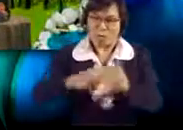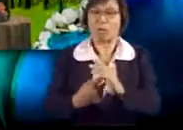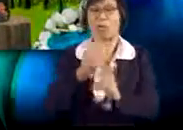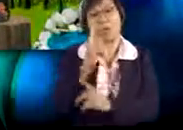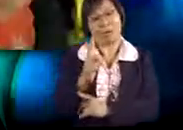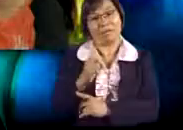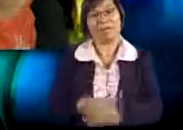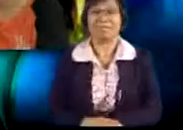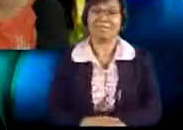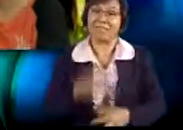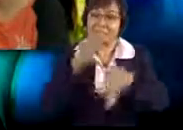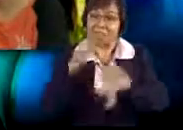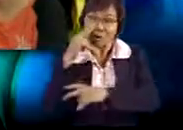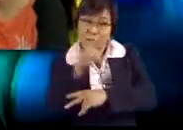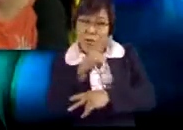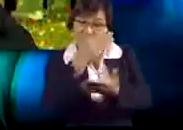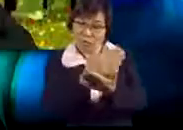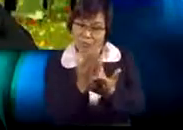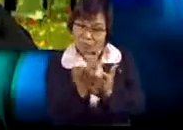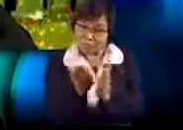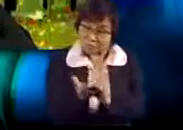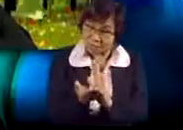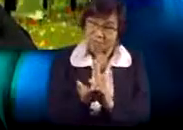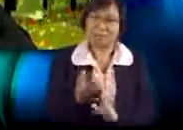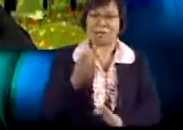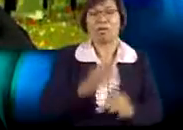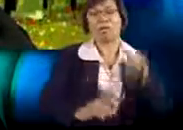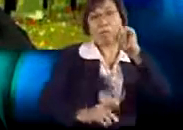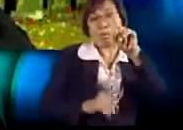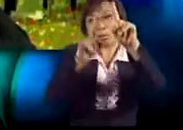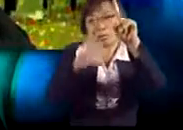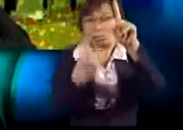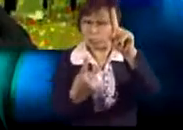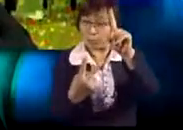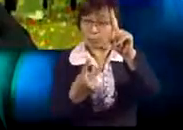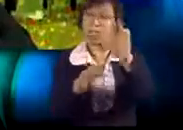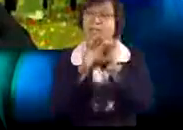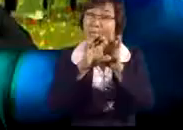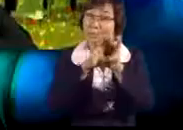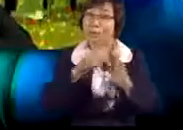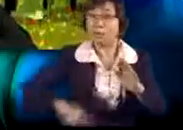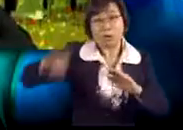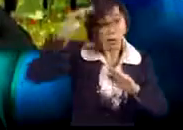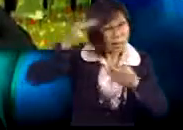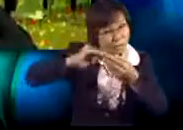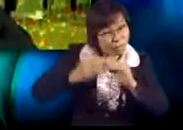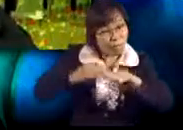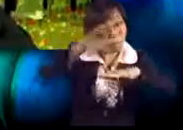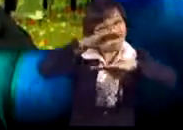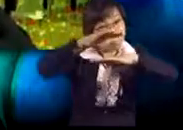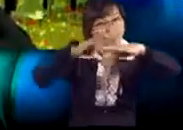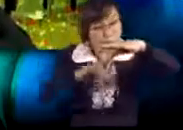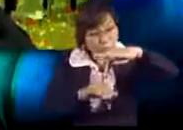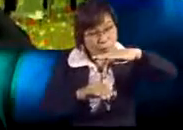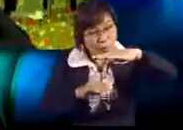thing. If we look at the fraction, for example, 1/2, do you know the number on top and